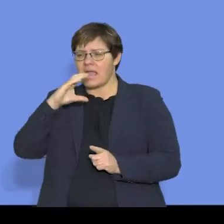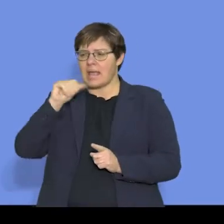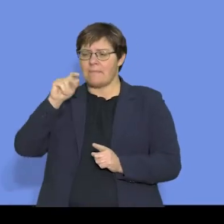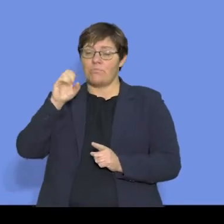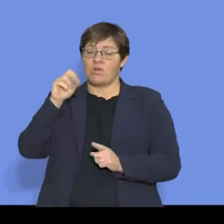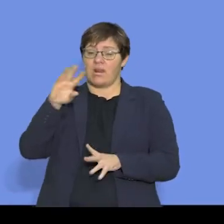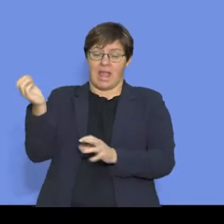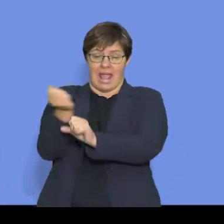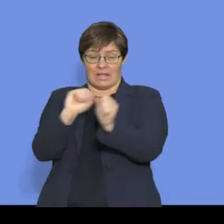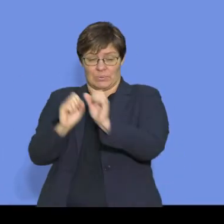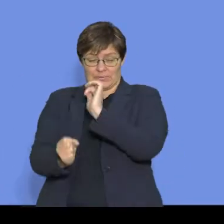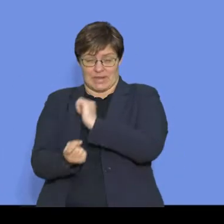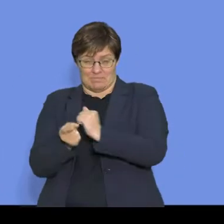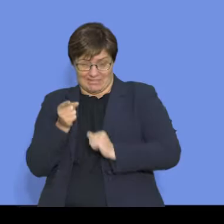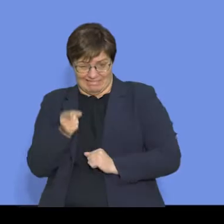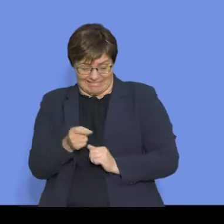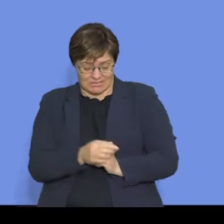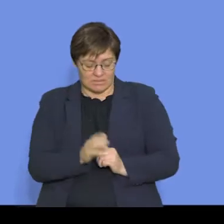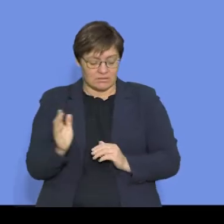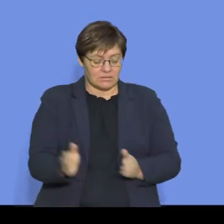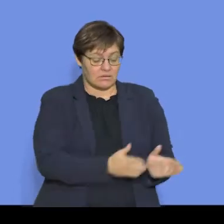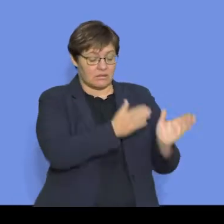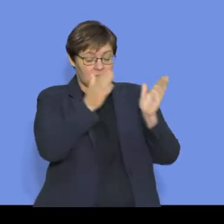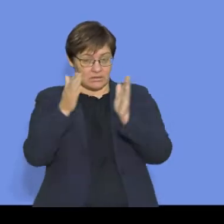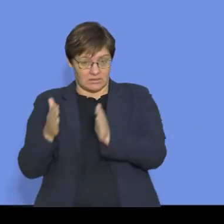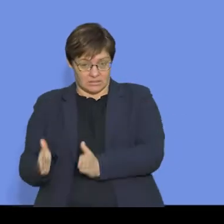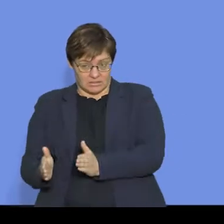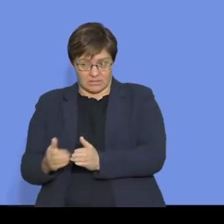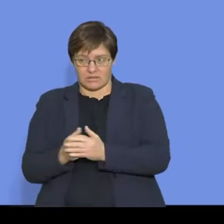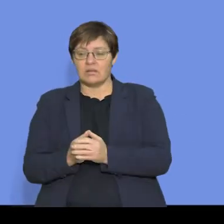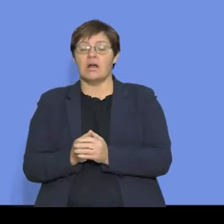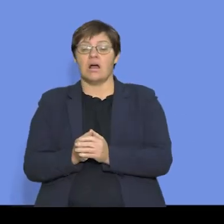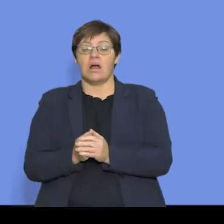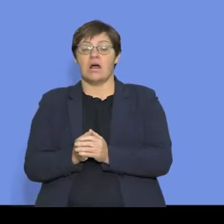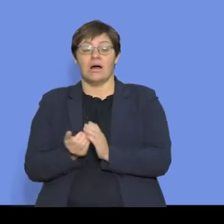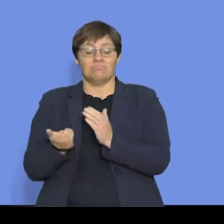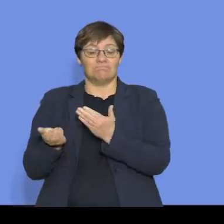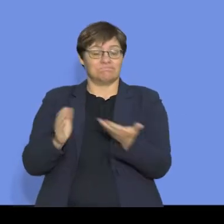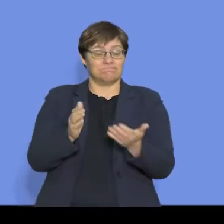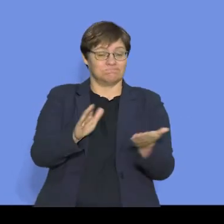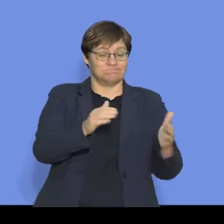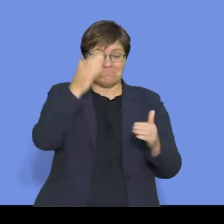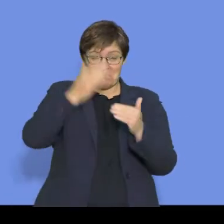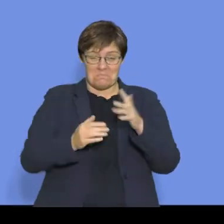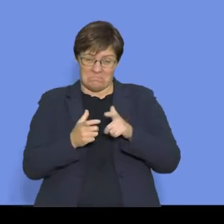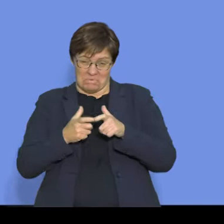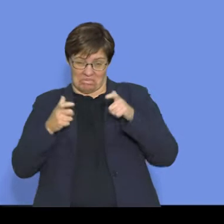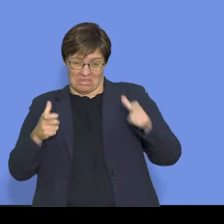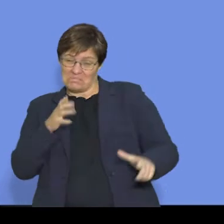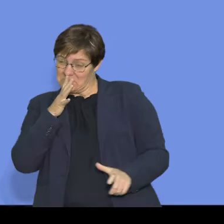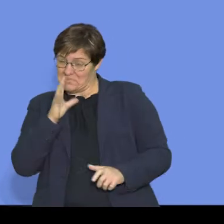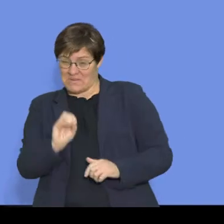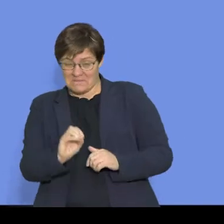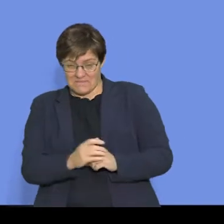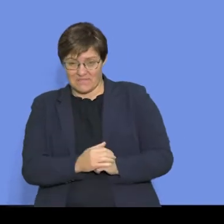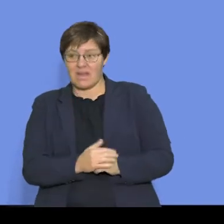Cambrian Explosion. Then we looked at mass extinctions, and I'm going to